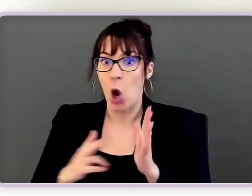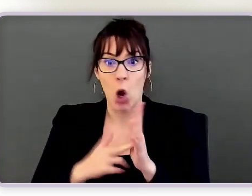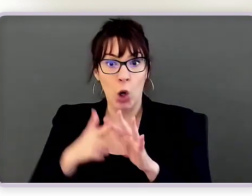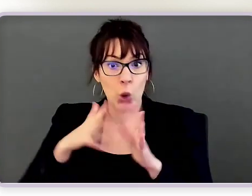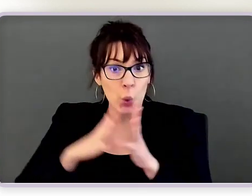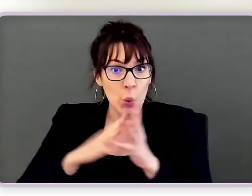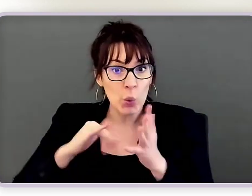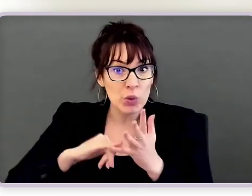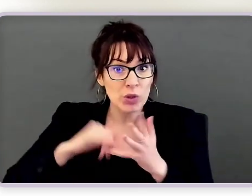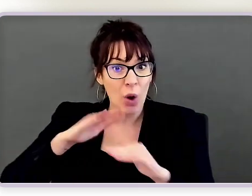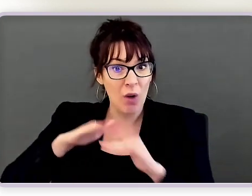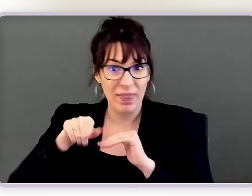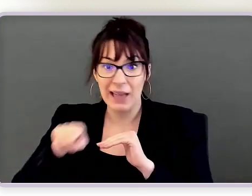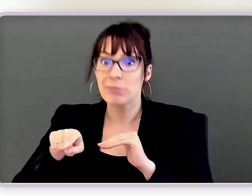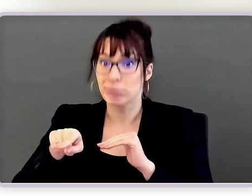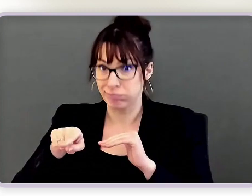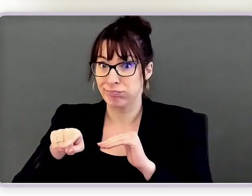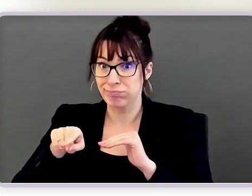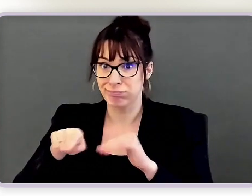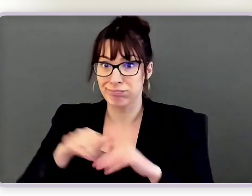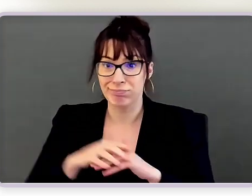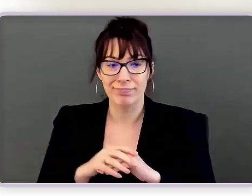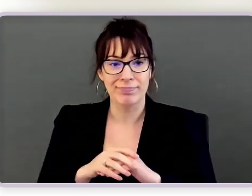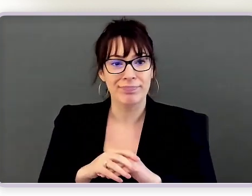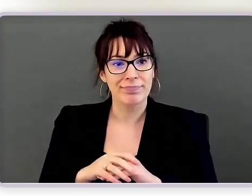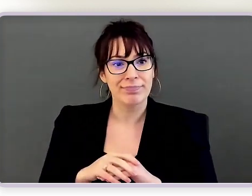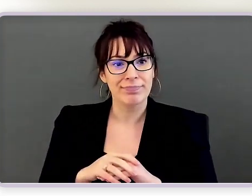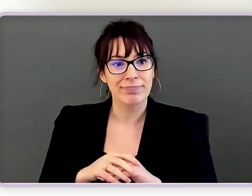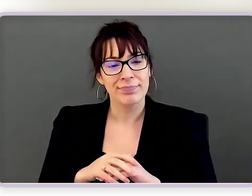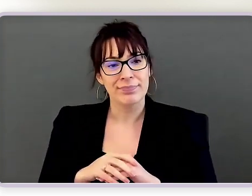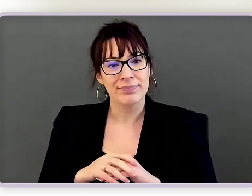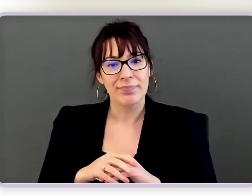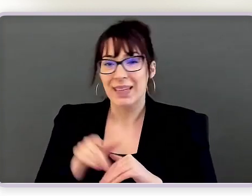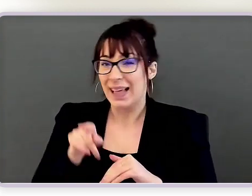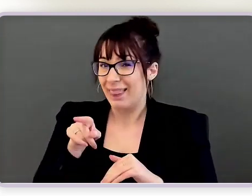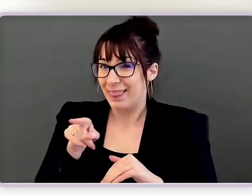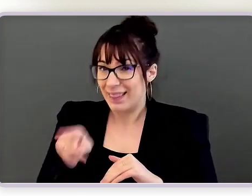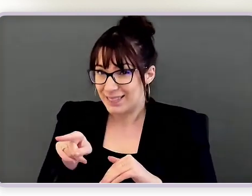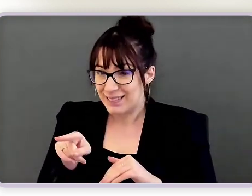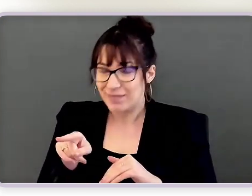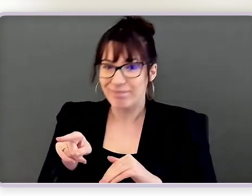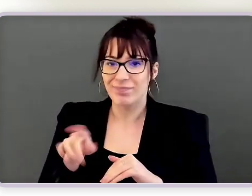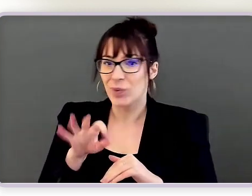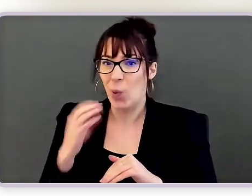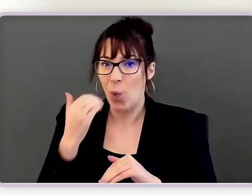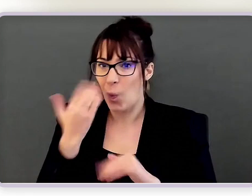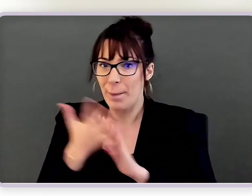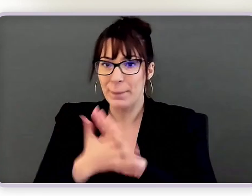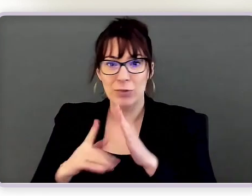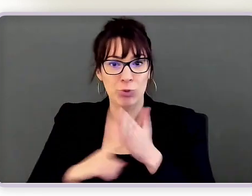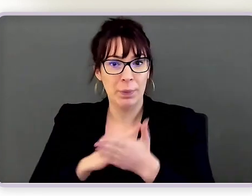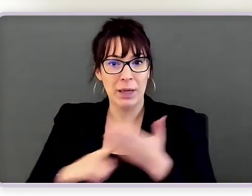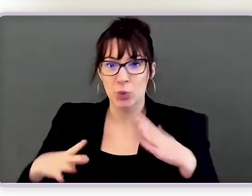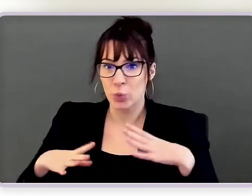Corners. That sort of thing is not discrimination. Guardianship and administration orders,